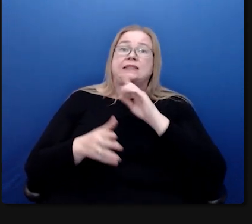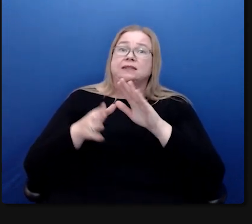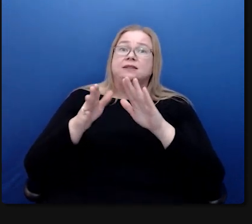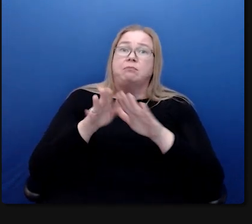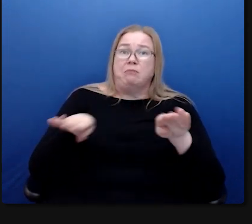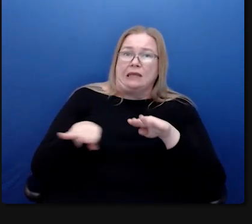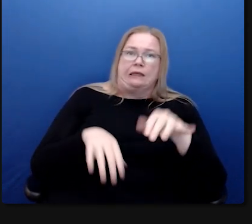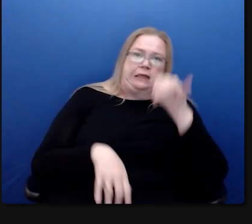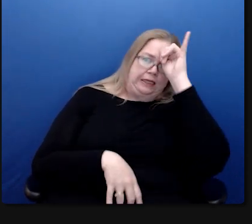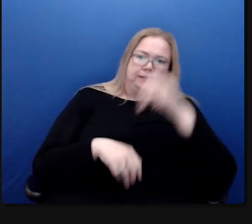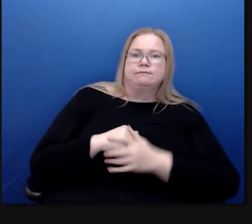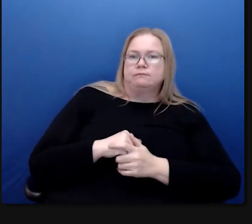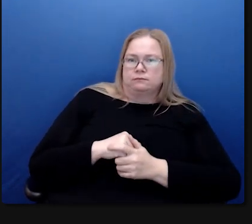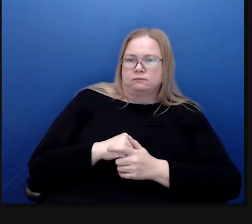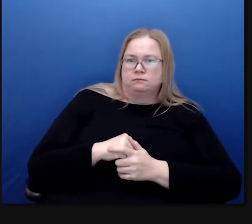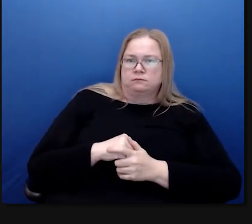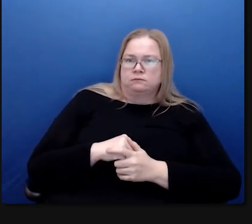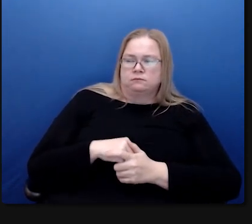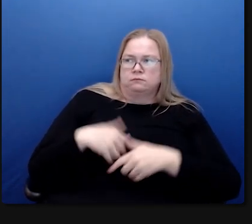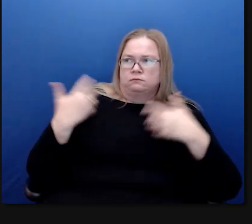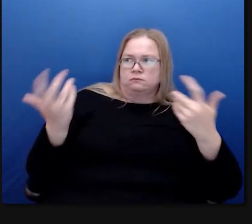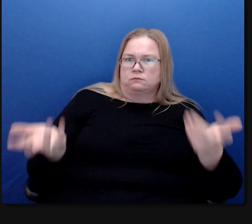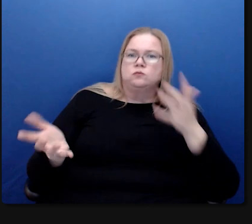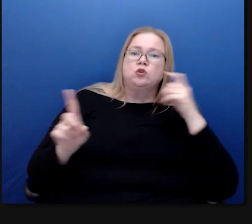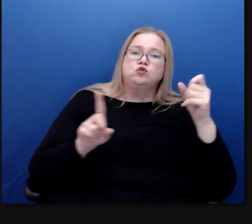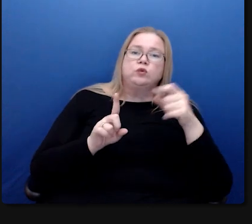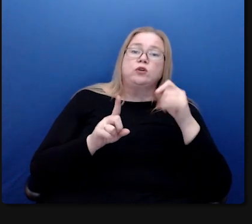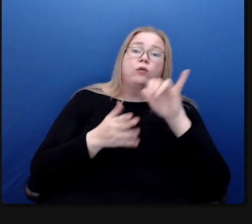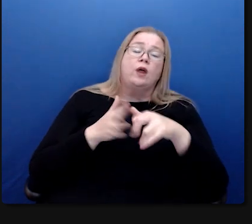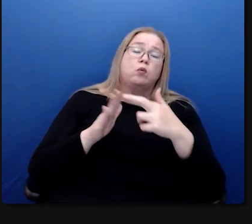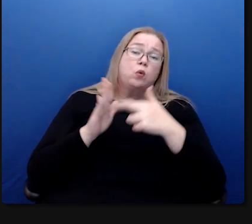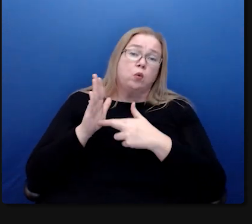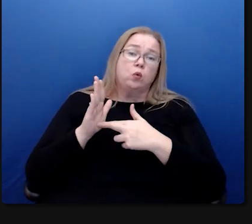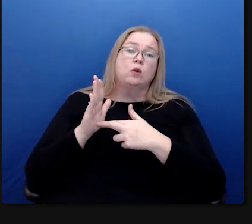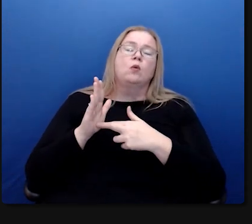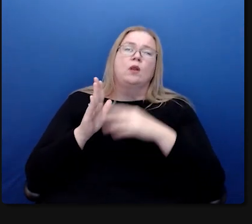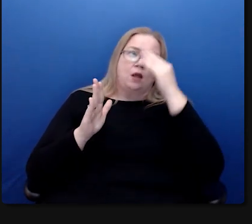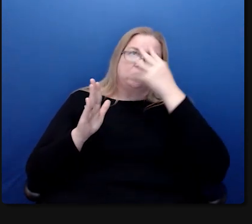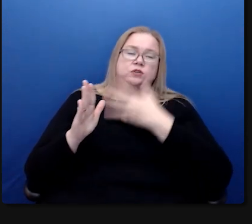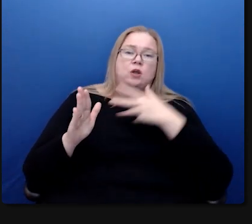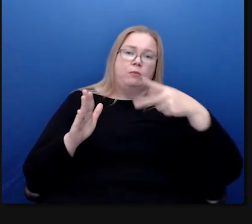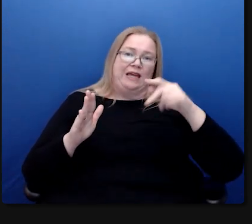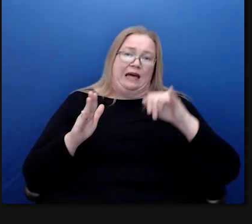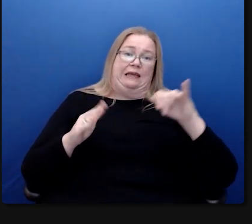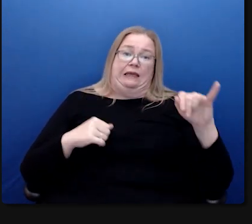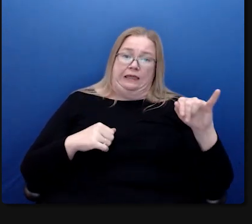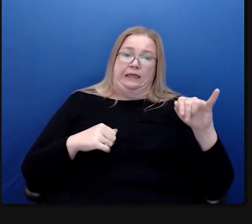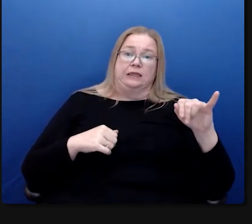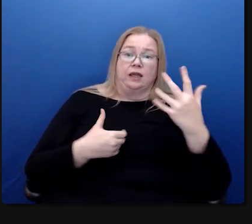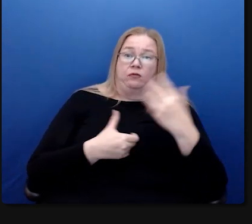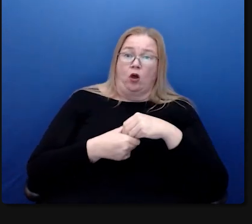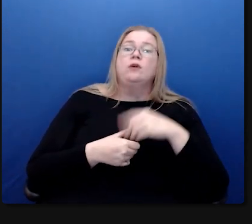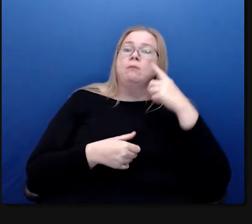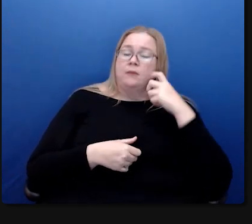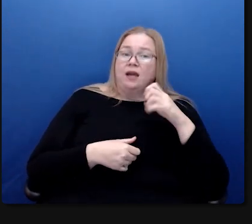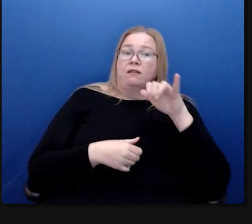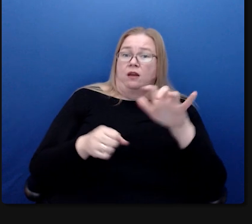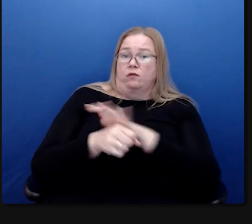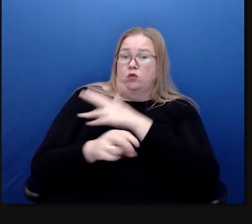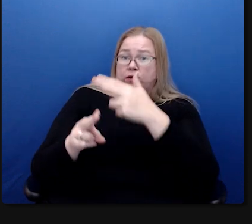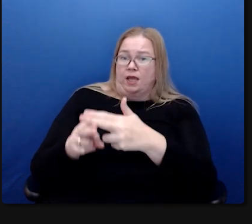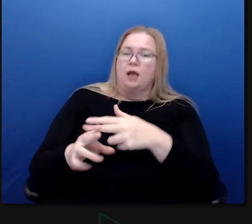online harms. Vulgarity is there as well because of the F word and that subversive behavior that I was talking about.